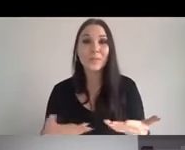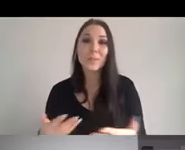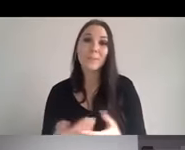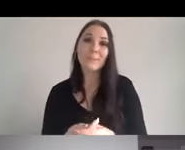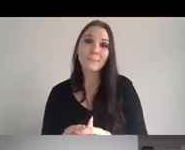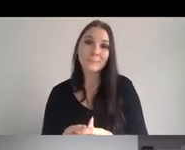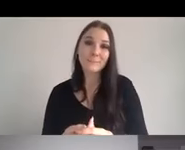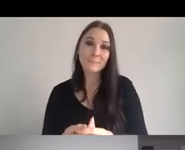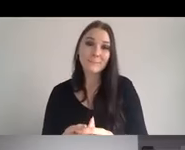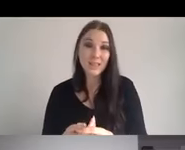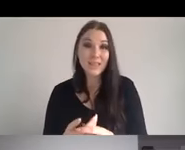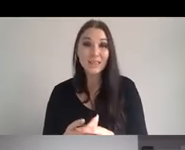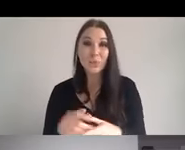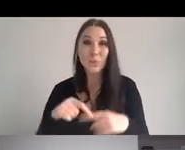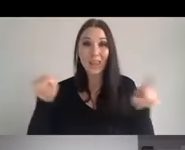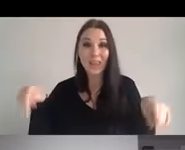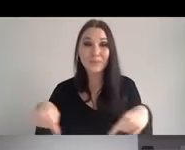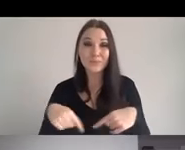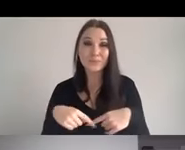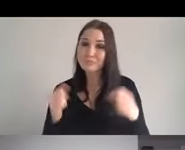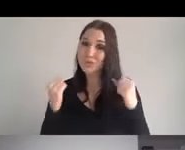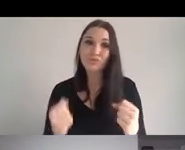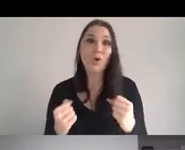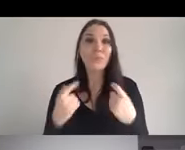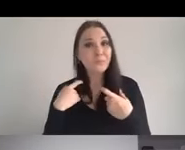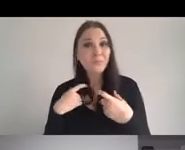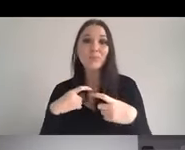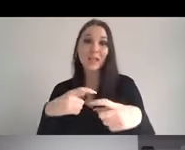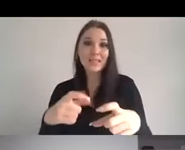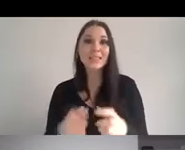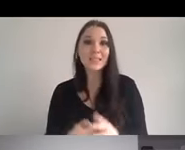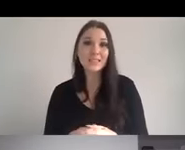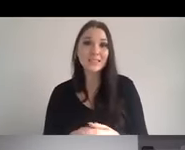have a strong consistency and endurance on that.